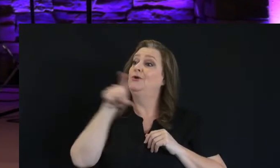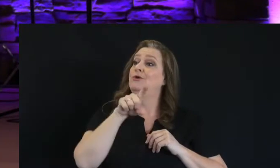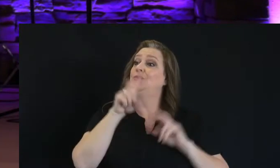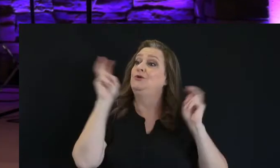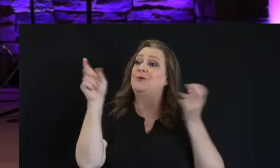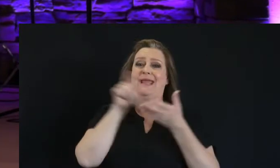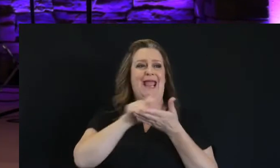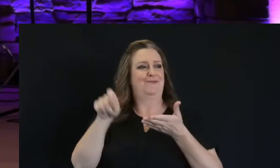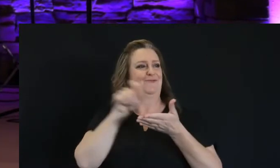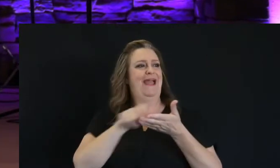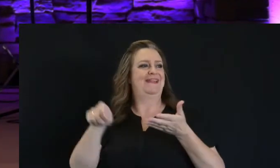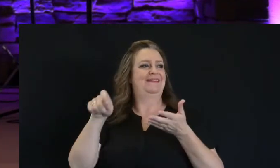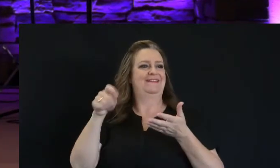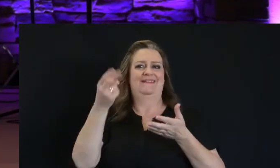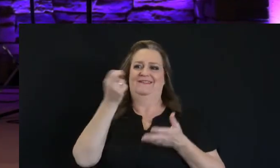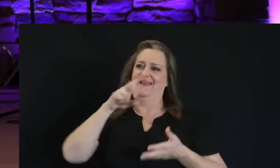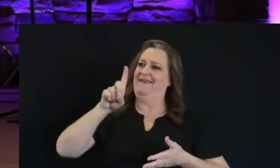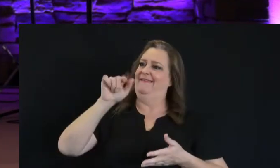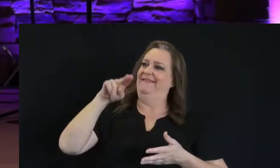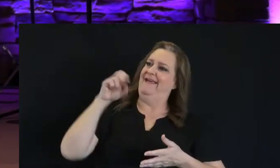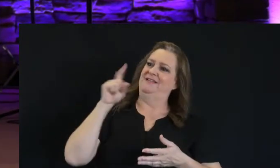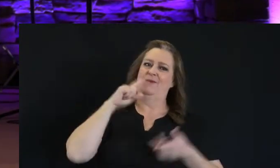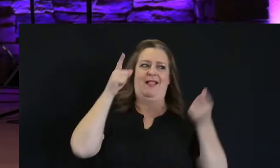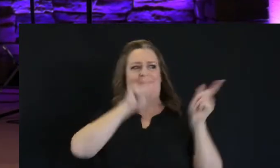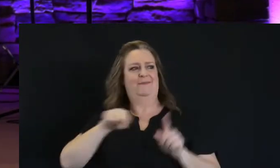eternal headlines that will happen in this generation.